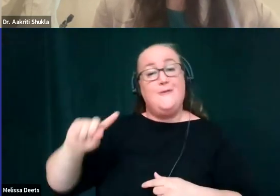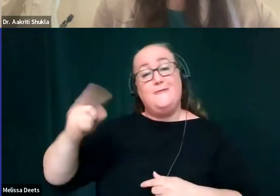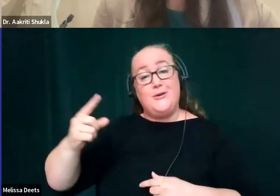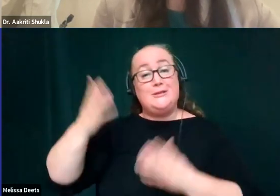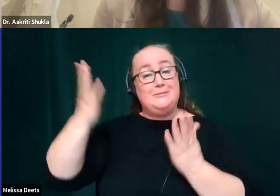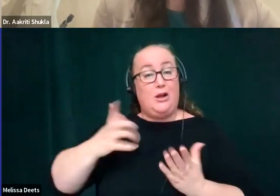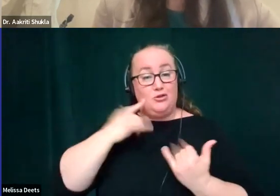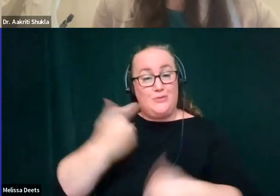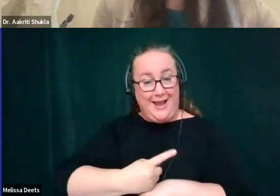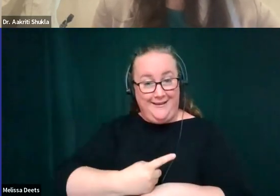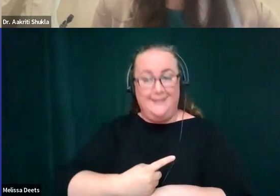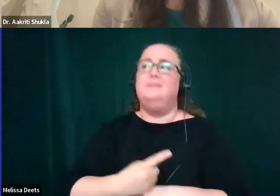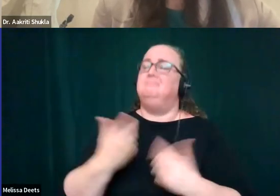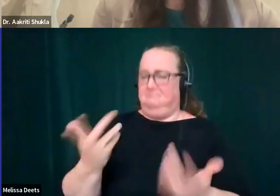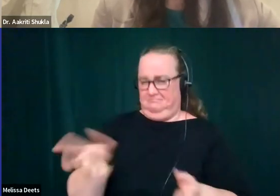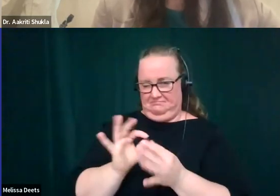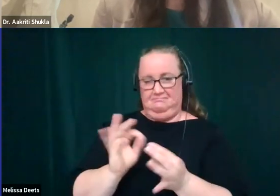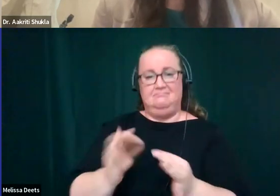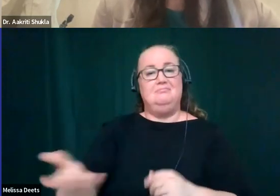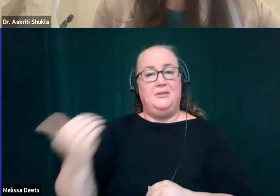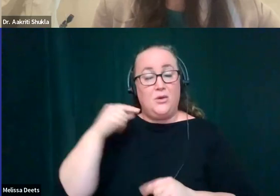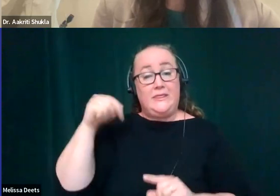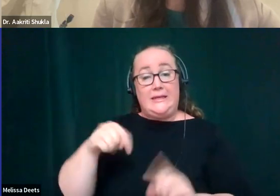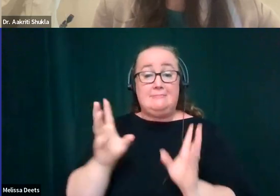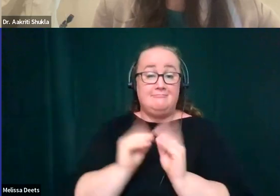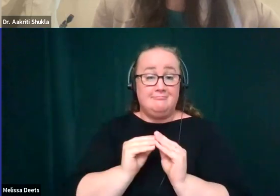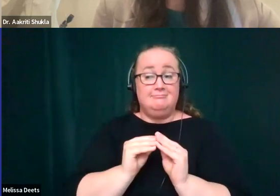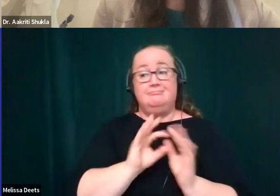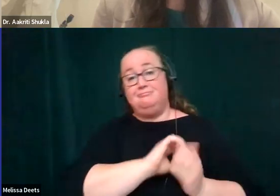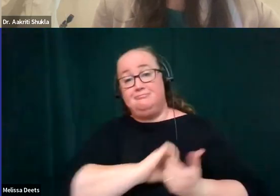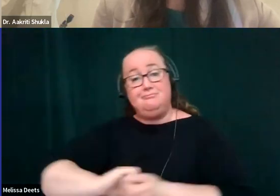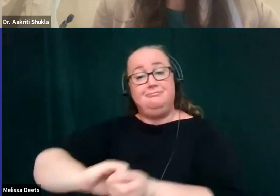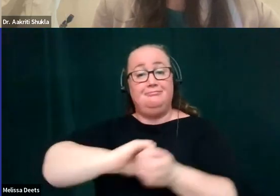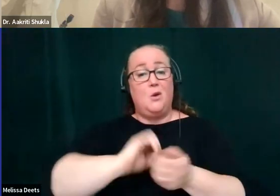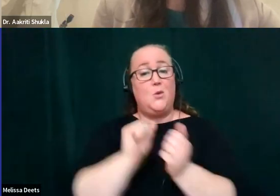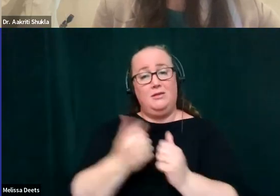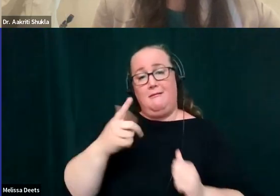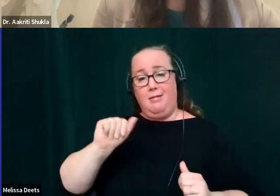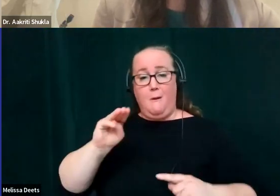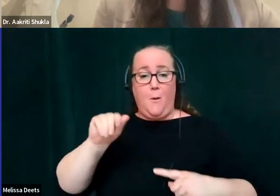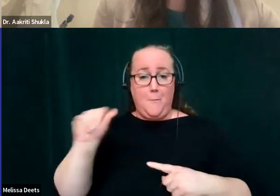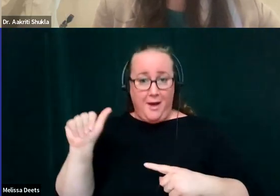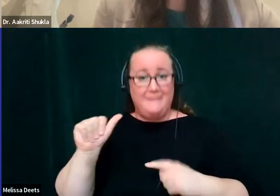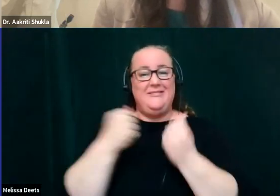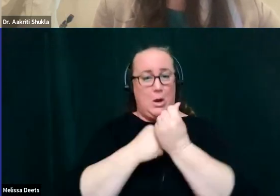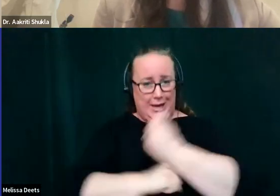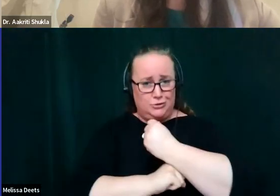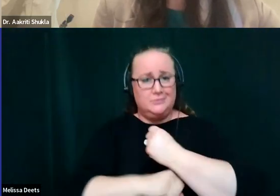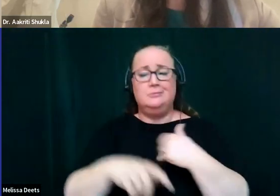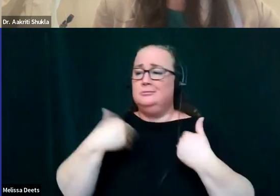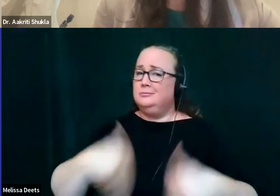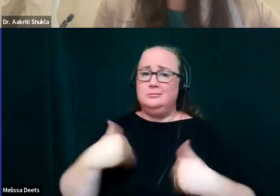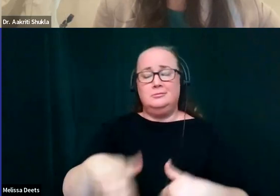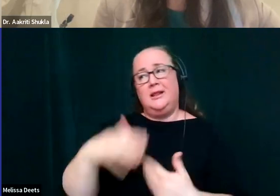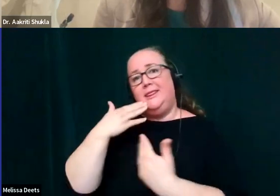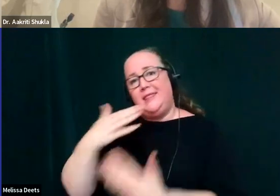for today. As I mentioned before, we are doing this webinar in collaboration with the Glaucoma Foundation. We are so thankful to